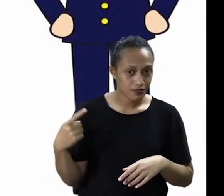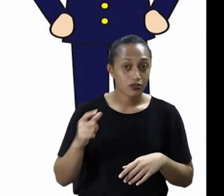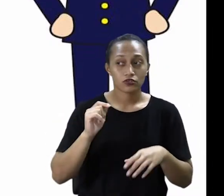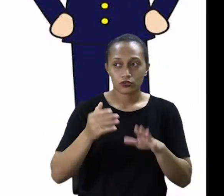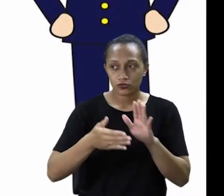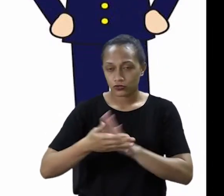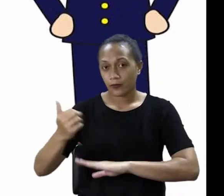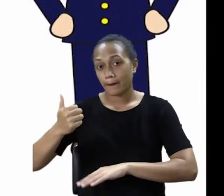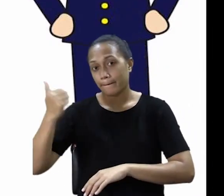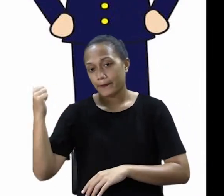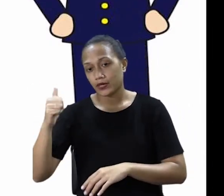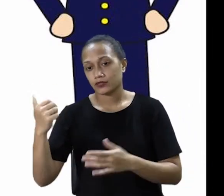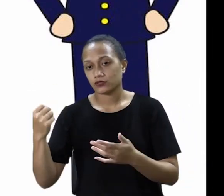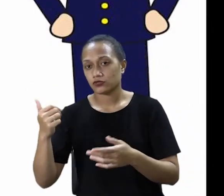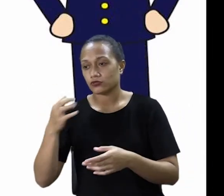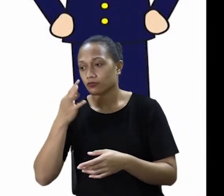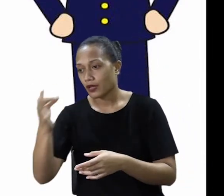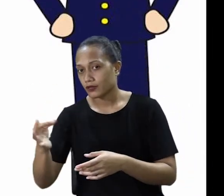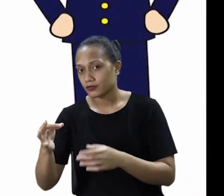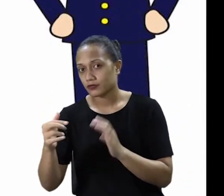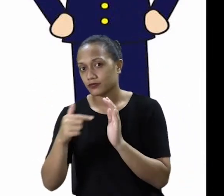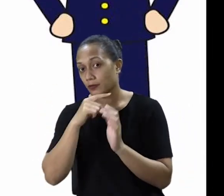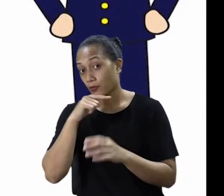goes back to approach Toma.